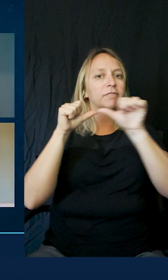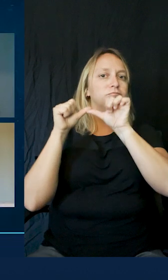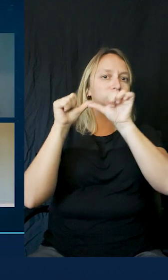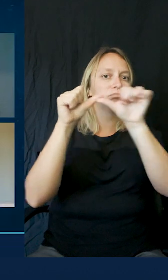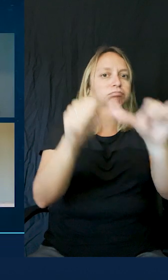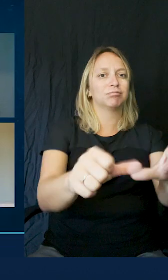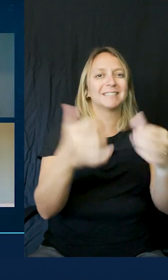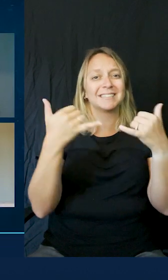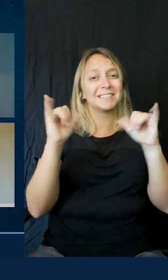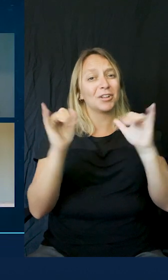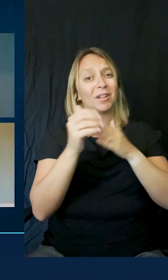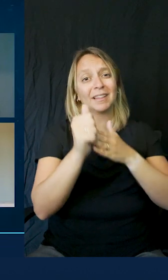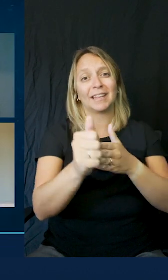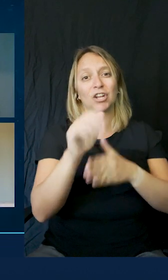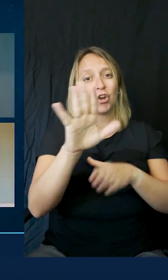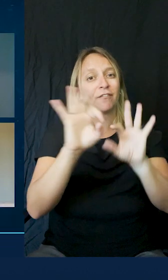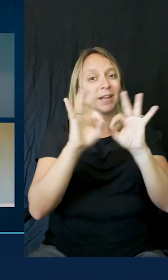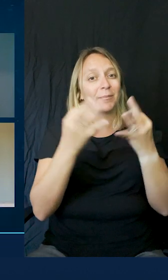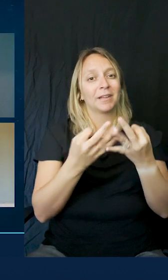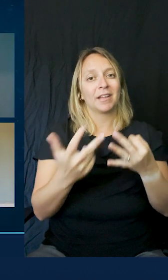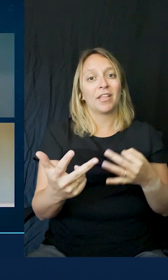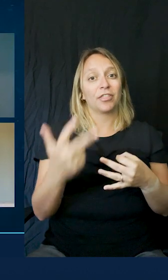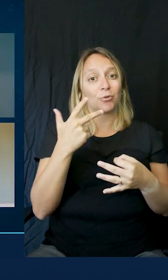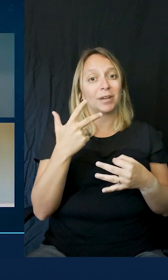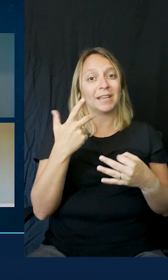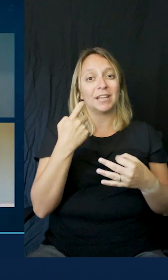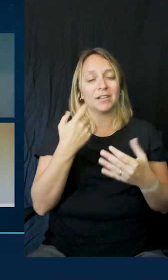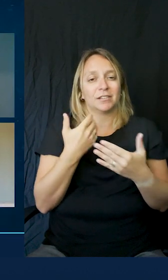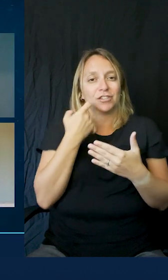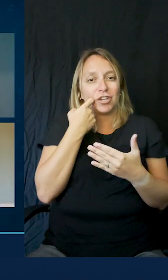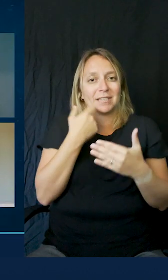family. We have 3 new calves in the past year.